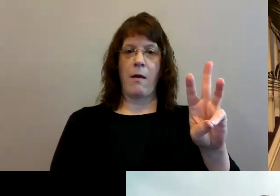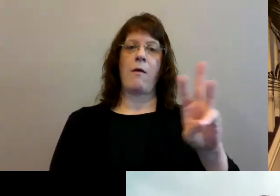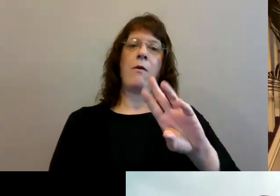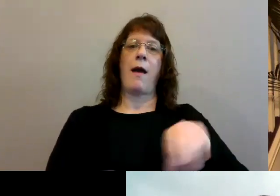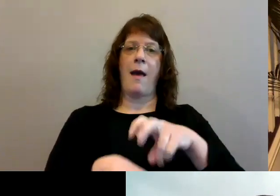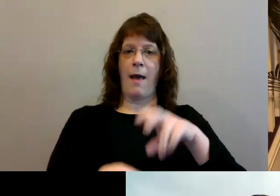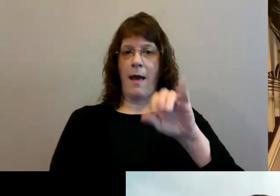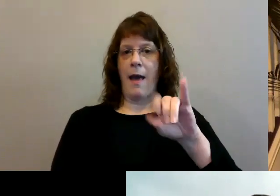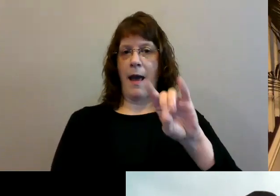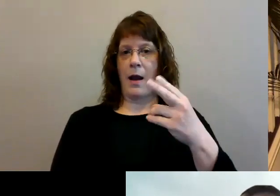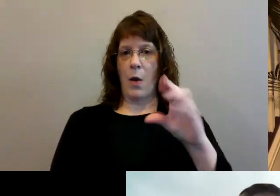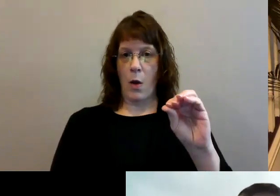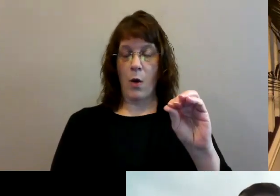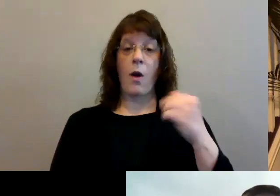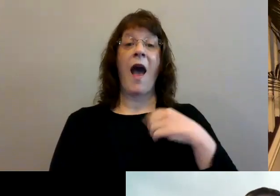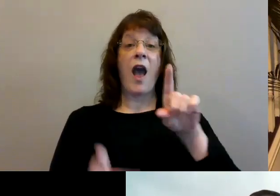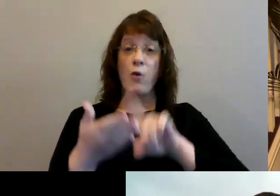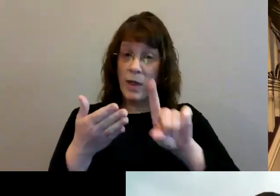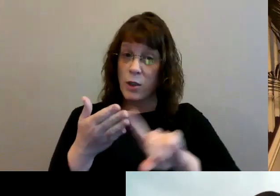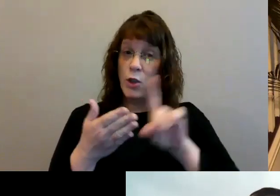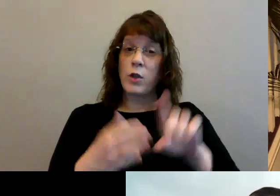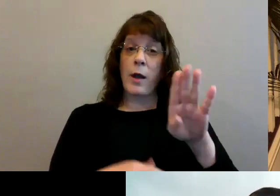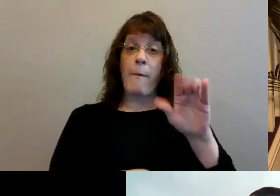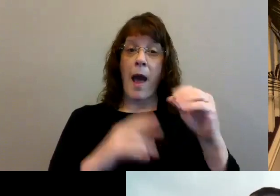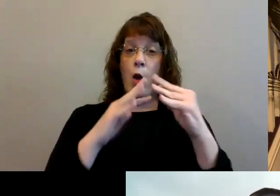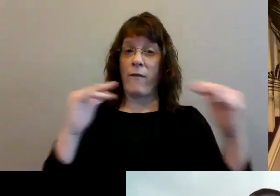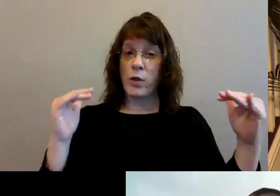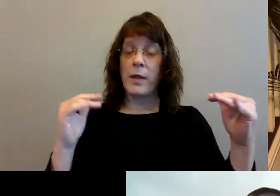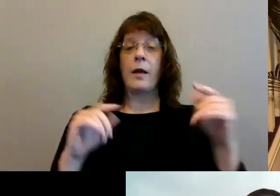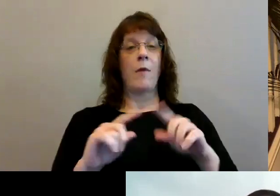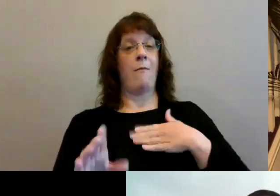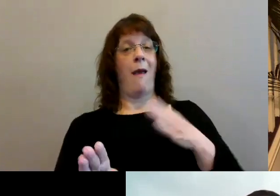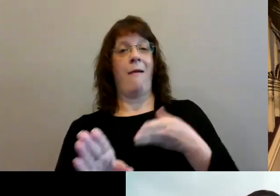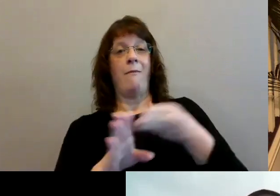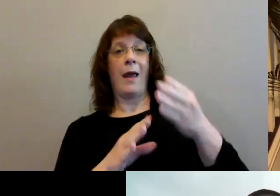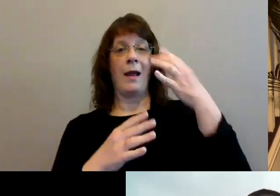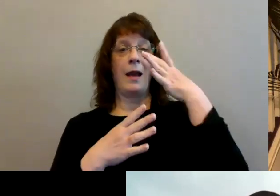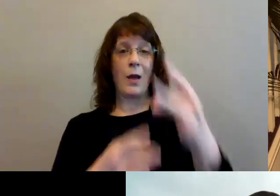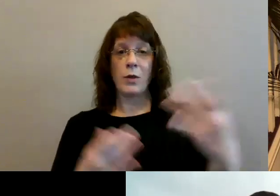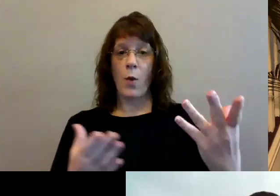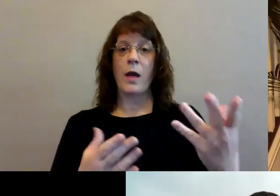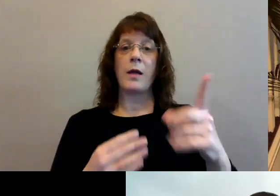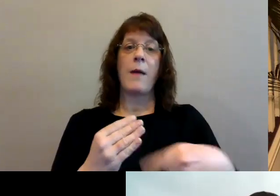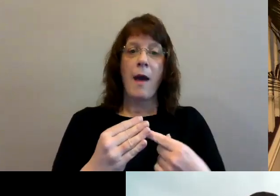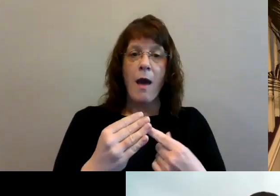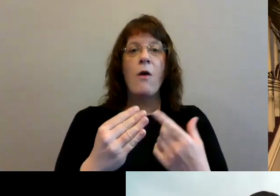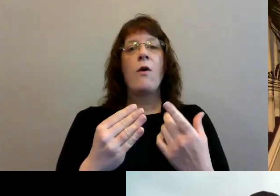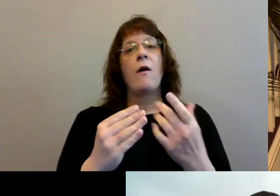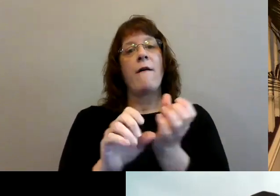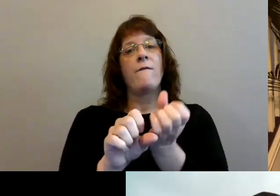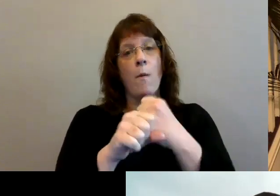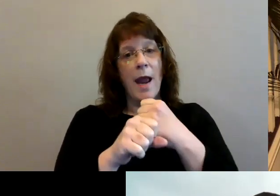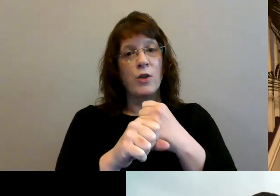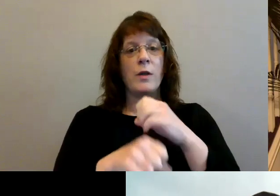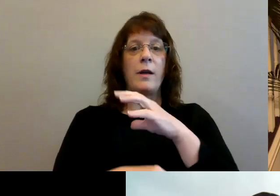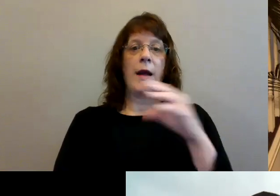I do research in biodiversity, and really like my main interest is on the formation and the